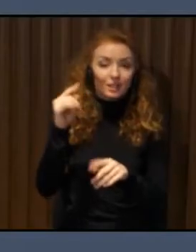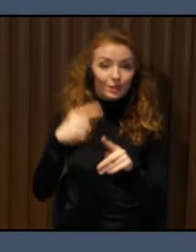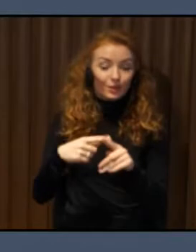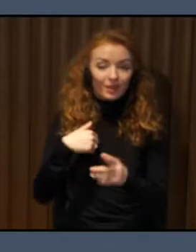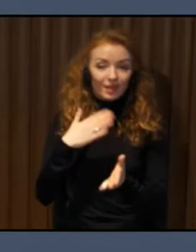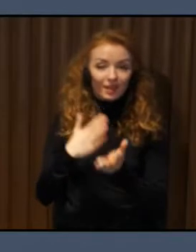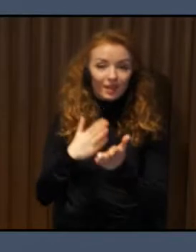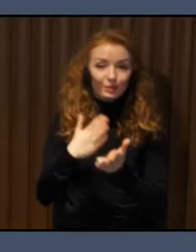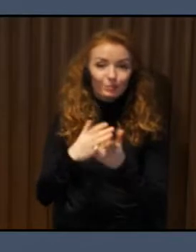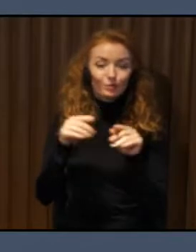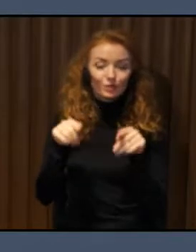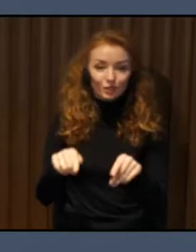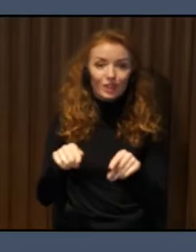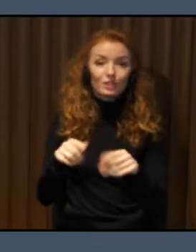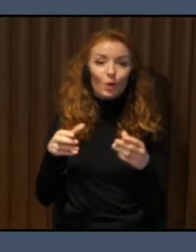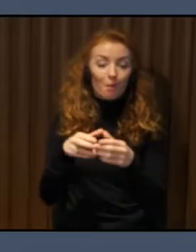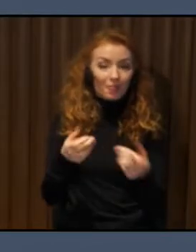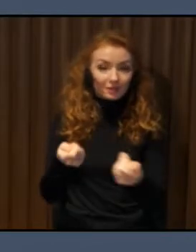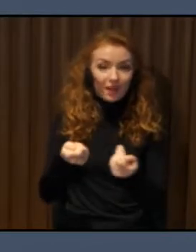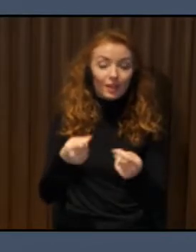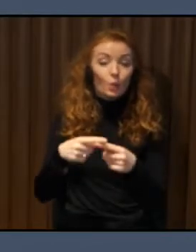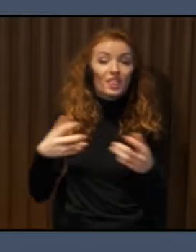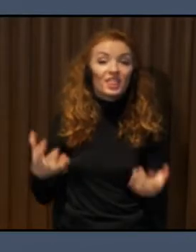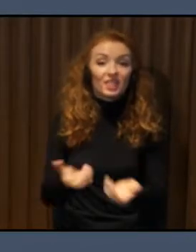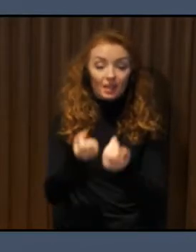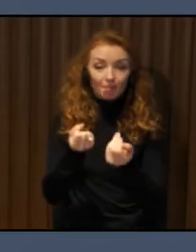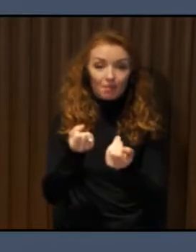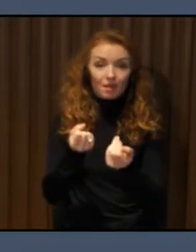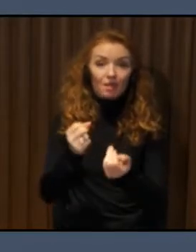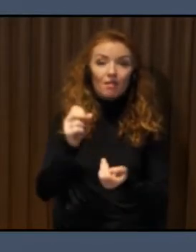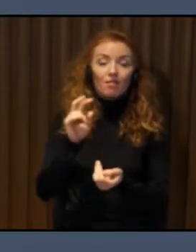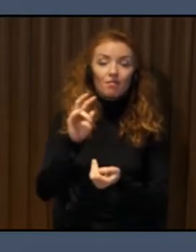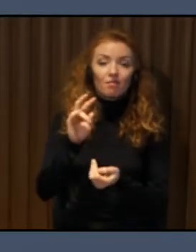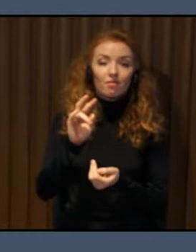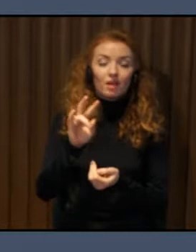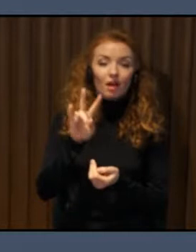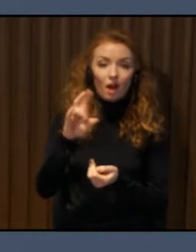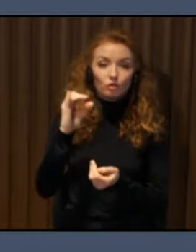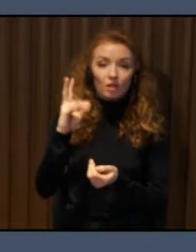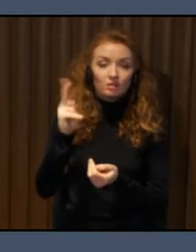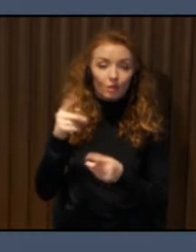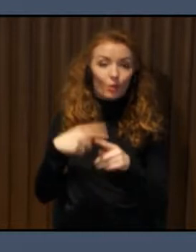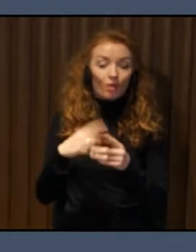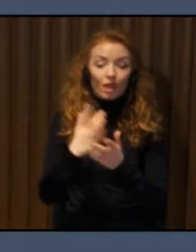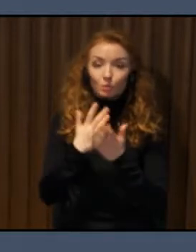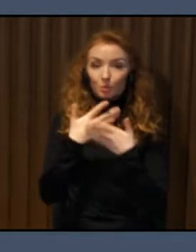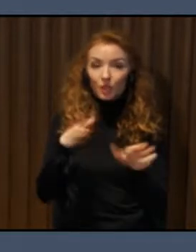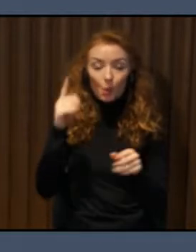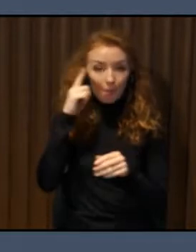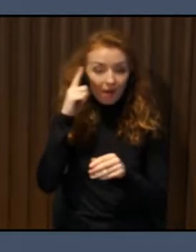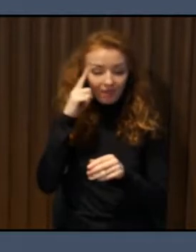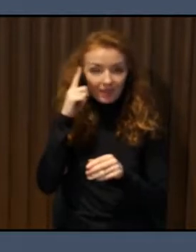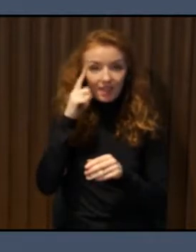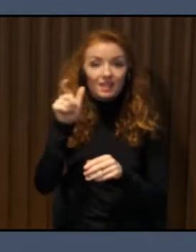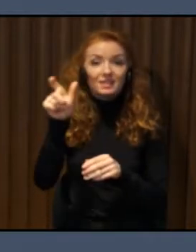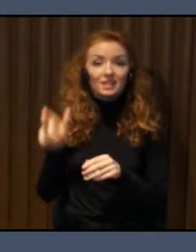Accessibility. I'm the founder of HEC, and I volunteer as a water ski instructor for people with disabilities. And most important,